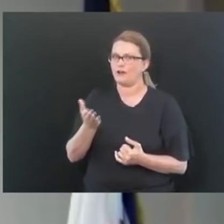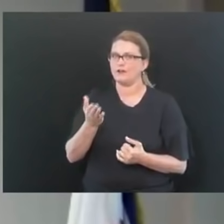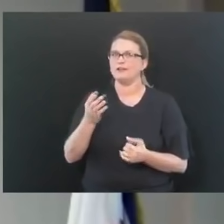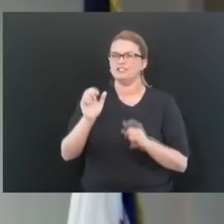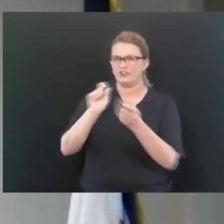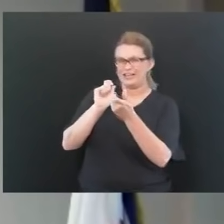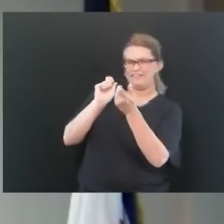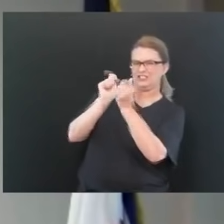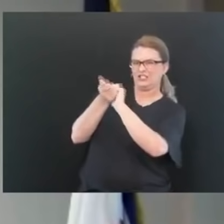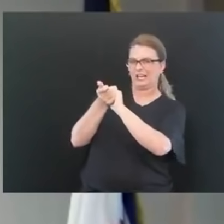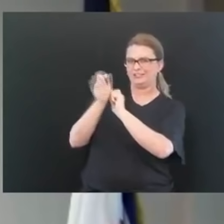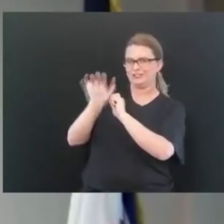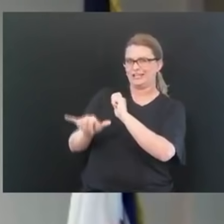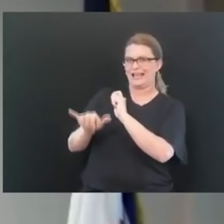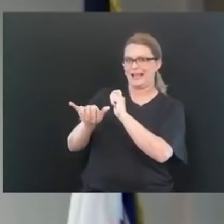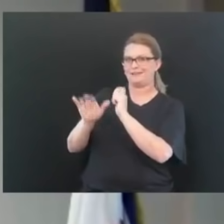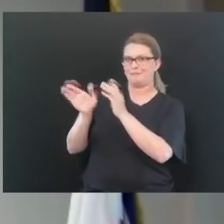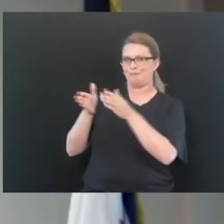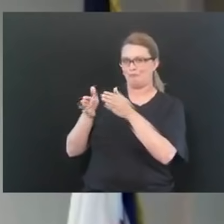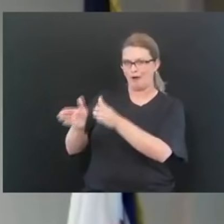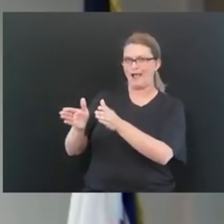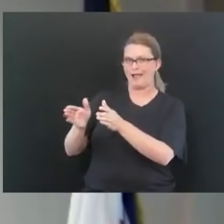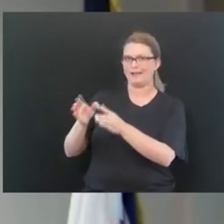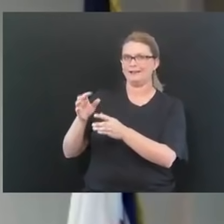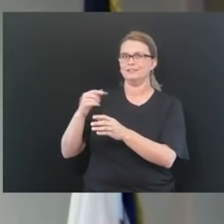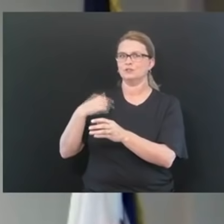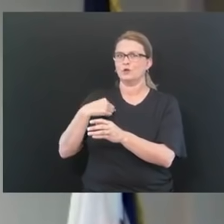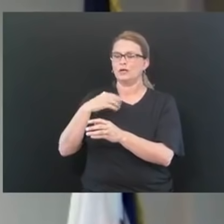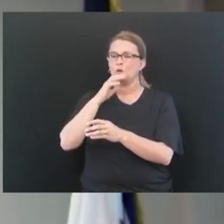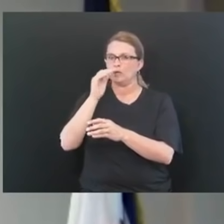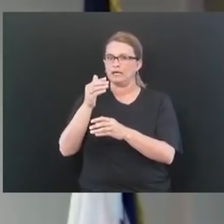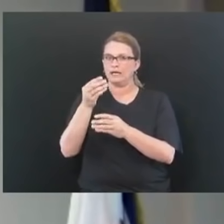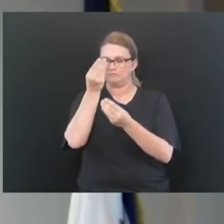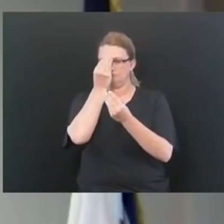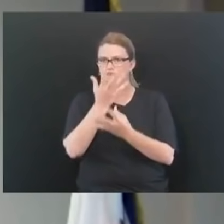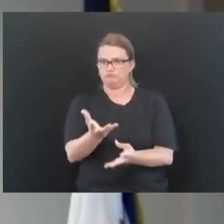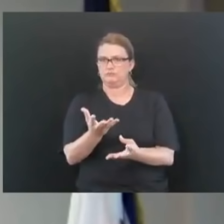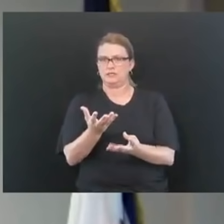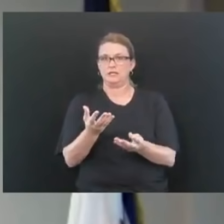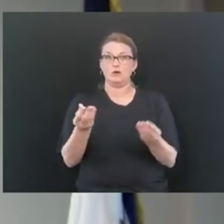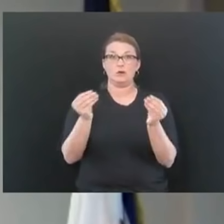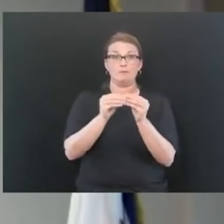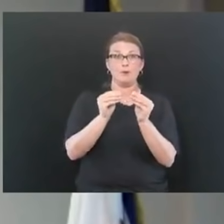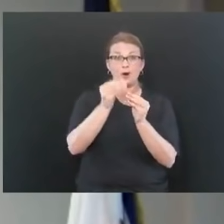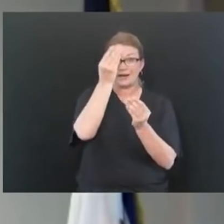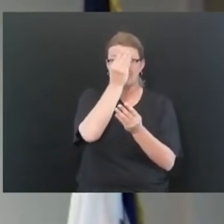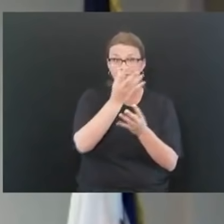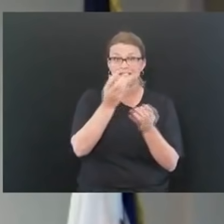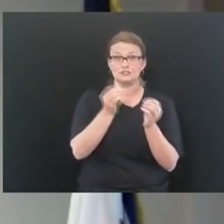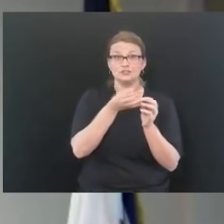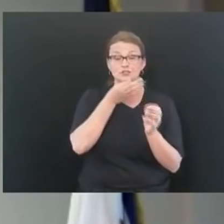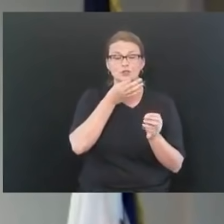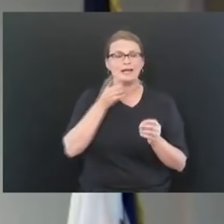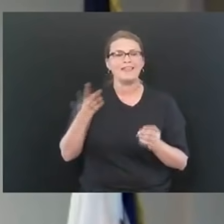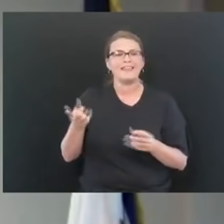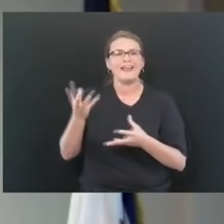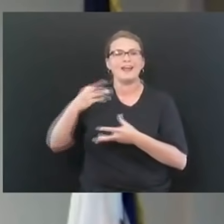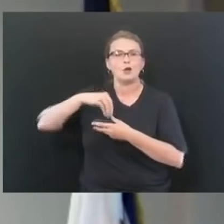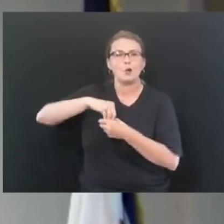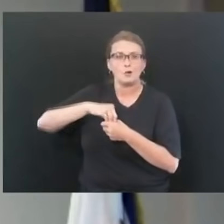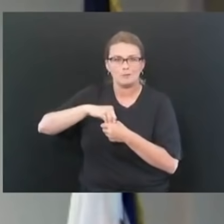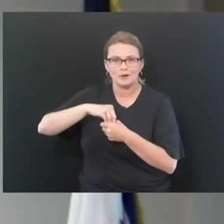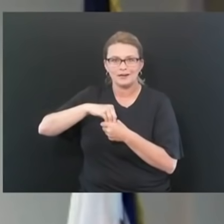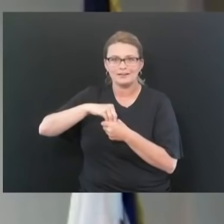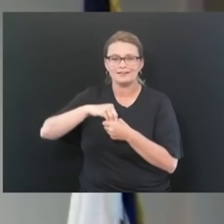and appropriately are going to be reissuing that with cautionary guidance there. What had happened is they incorporate,